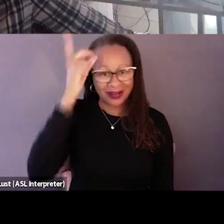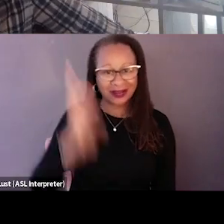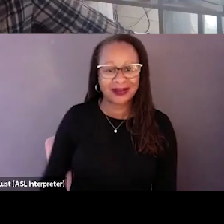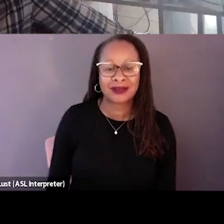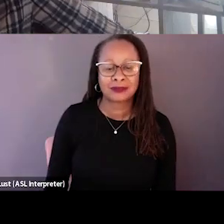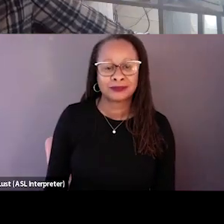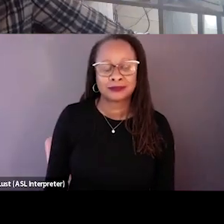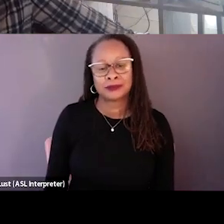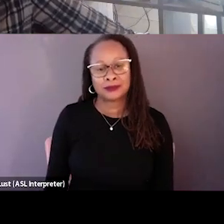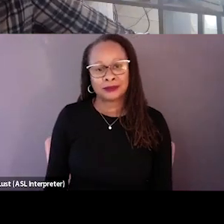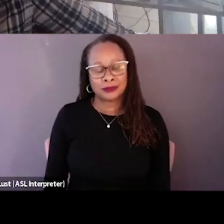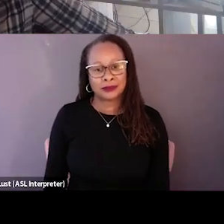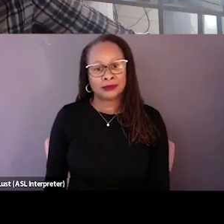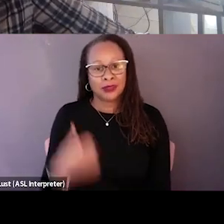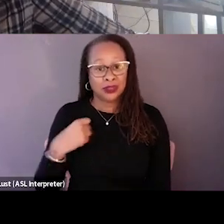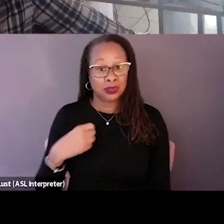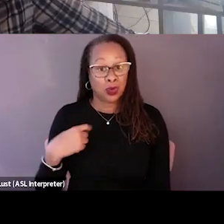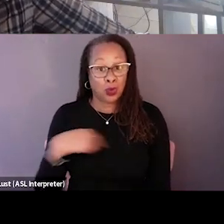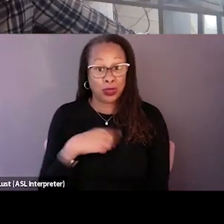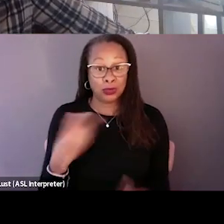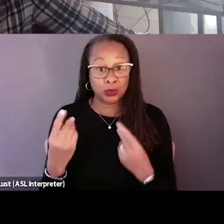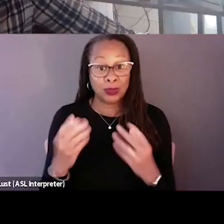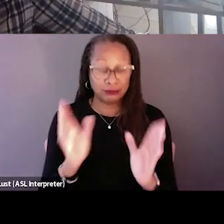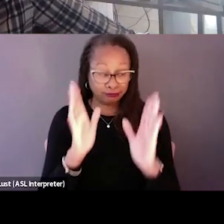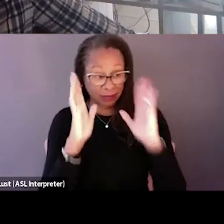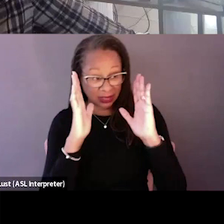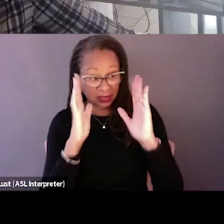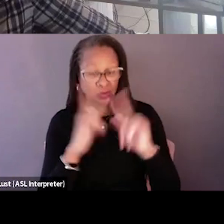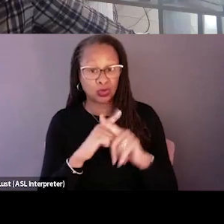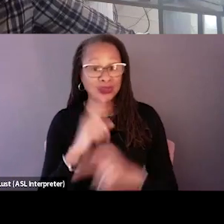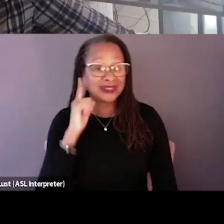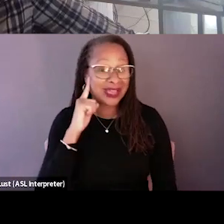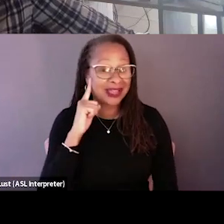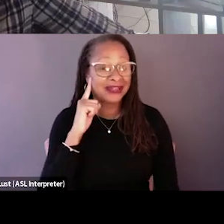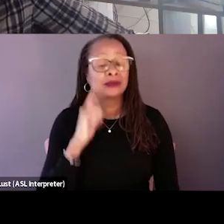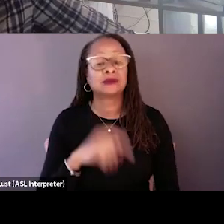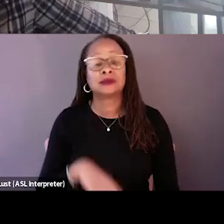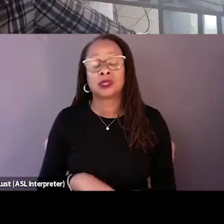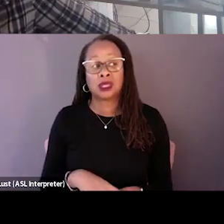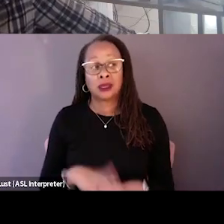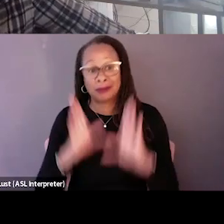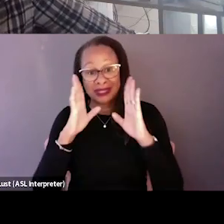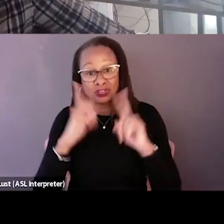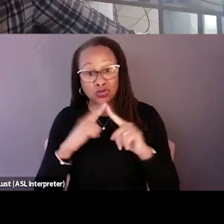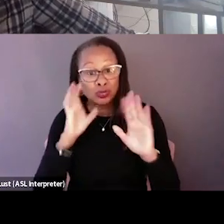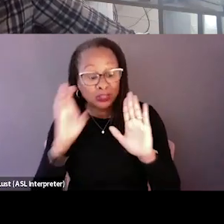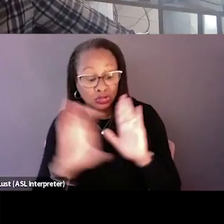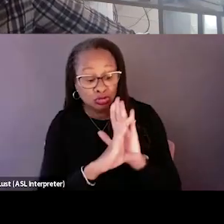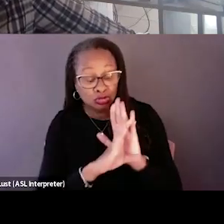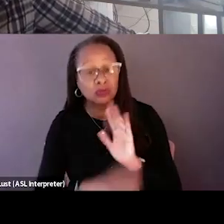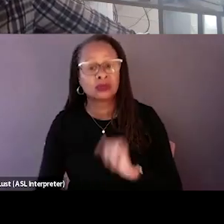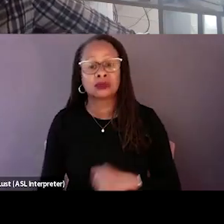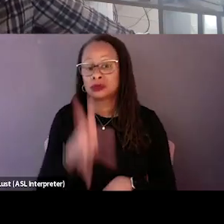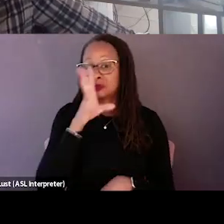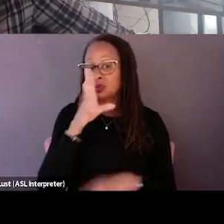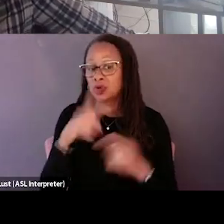so that we are listening to Mm. sound, we're listening to picture, we're talking